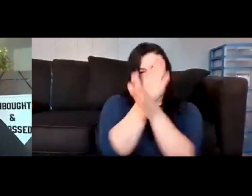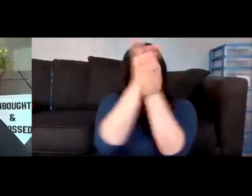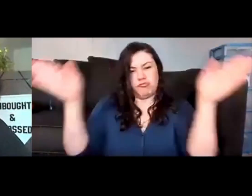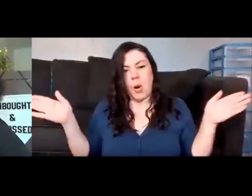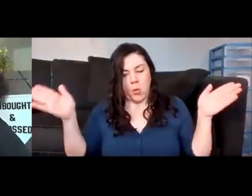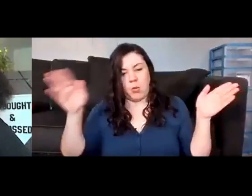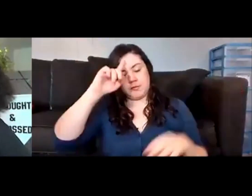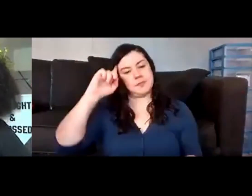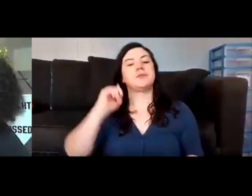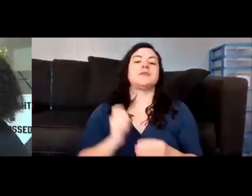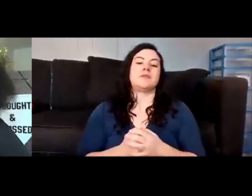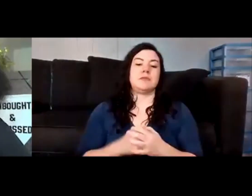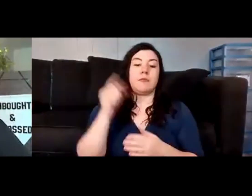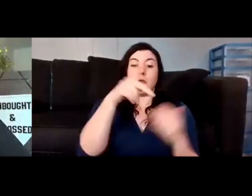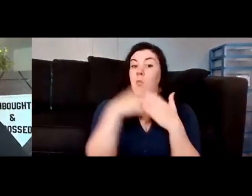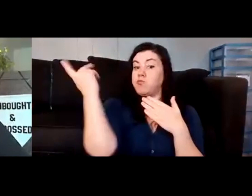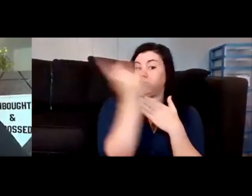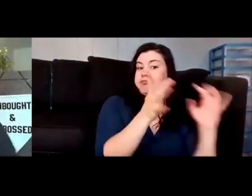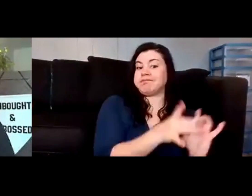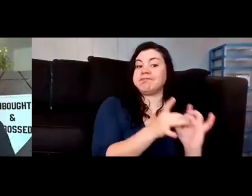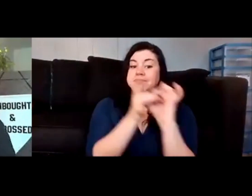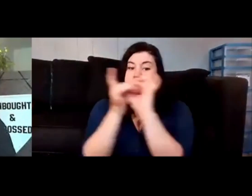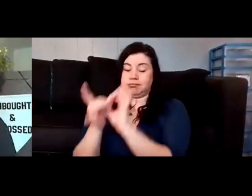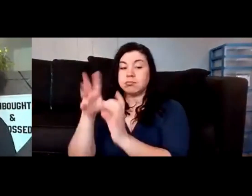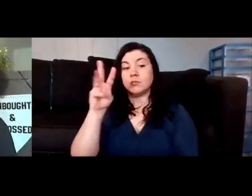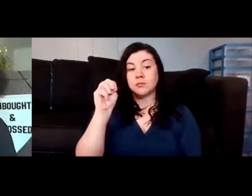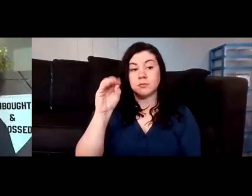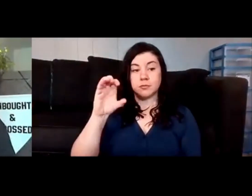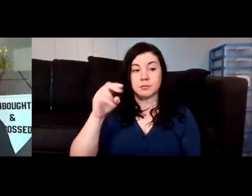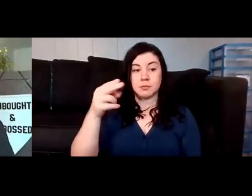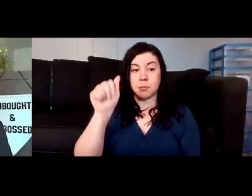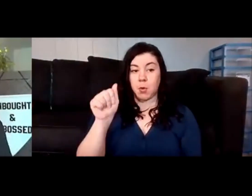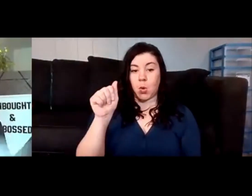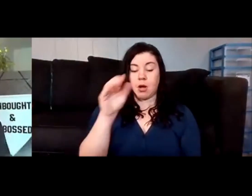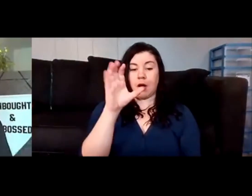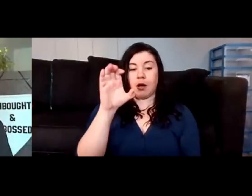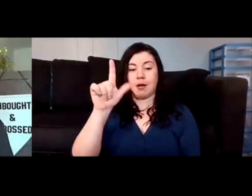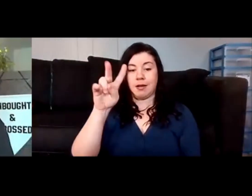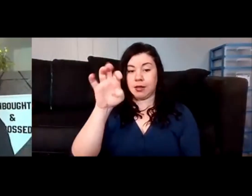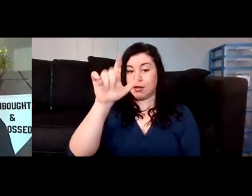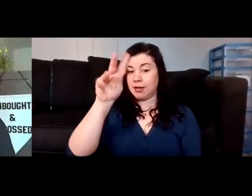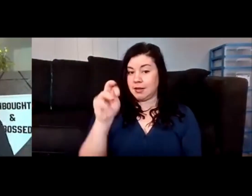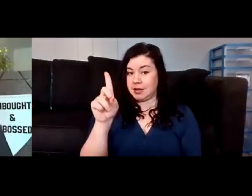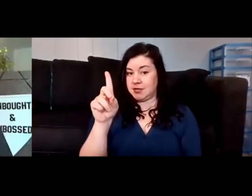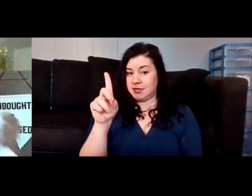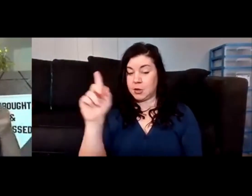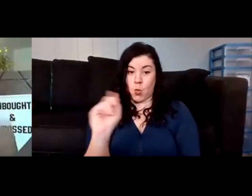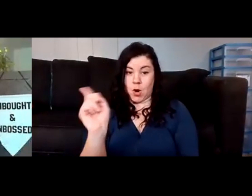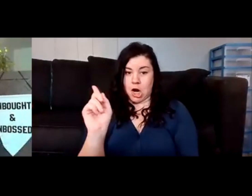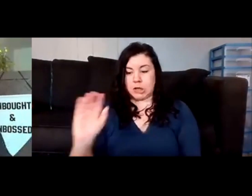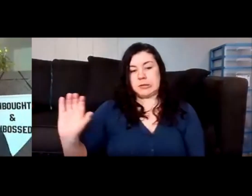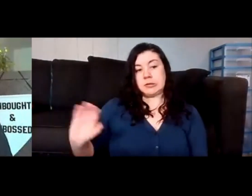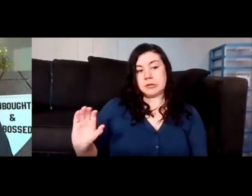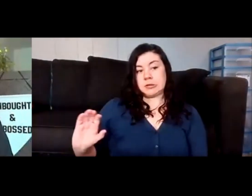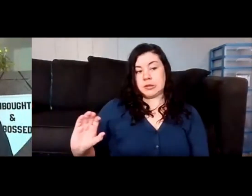This program is in association with MoCA Cleveland and Cincinnati Contemporary Arts Center.